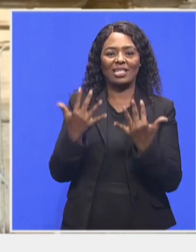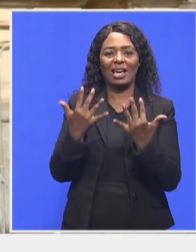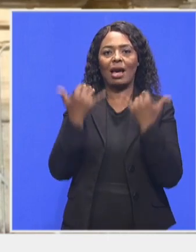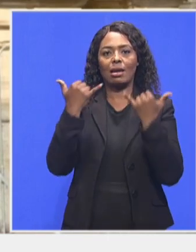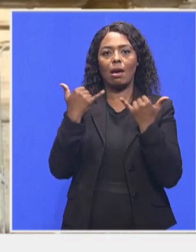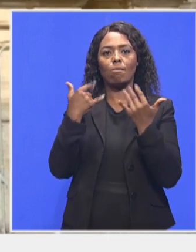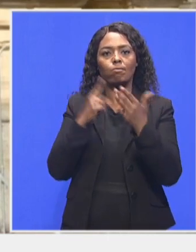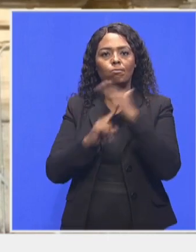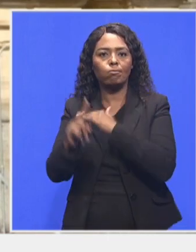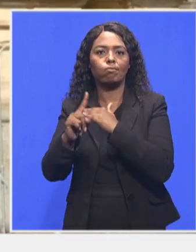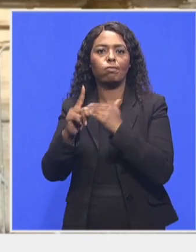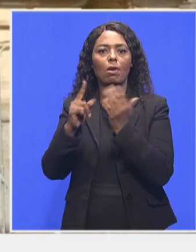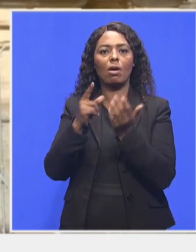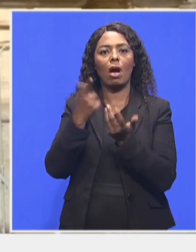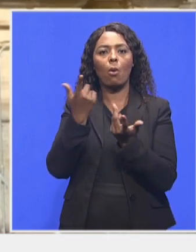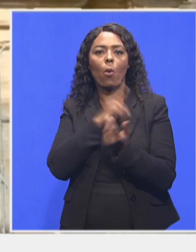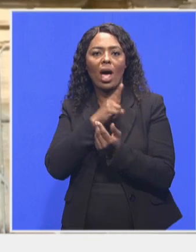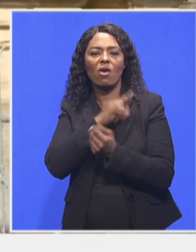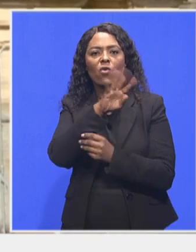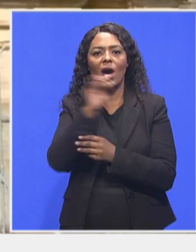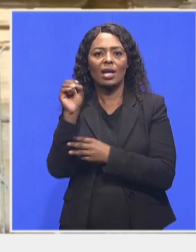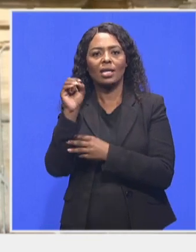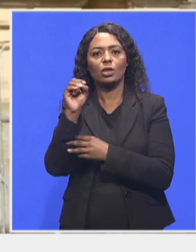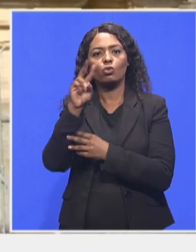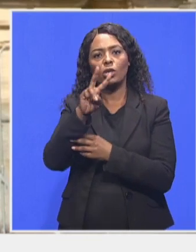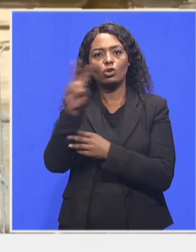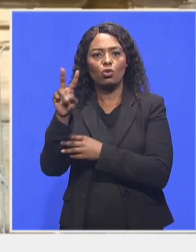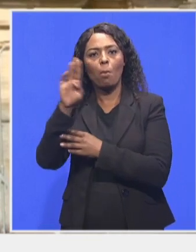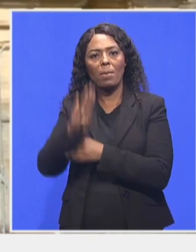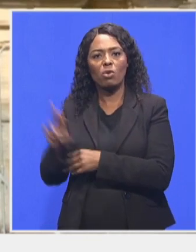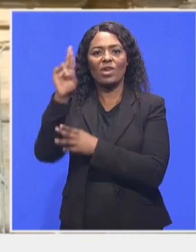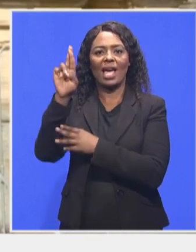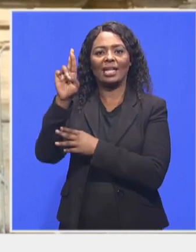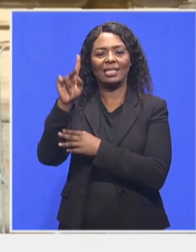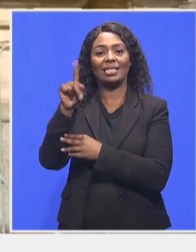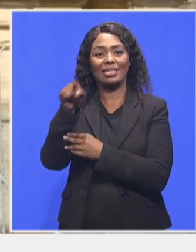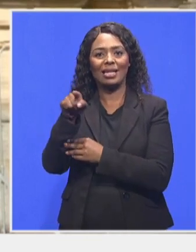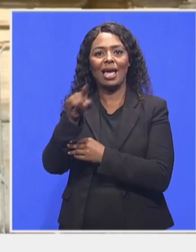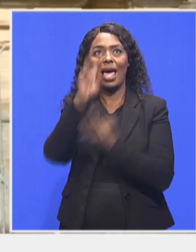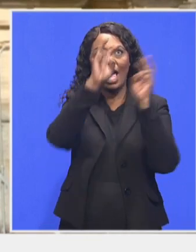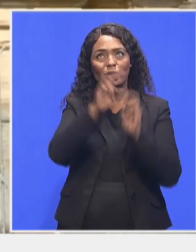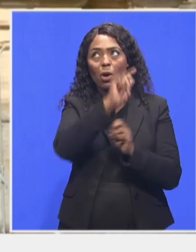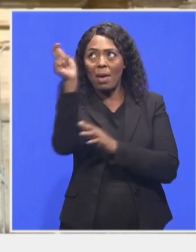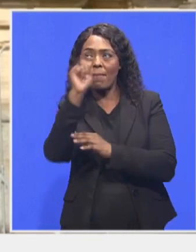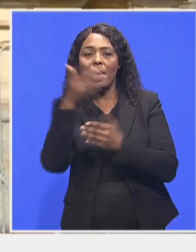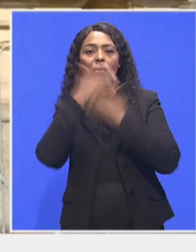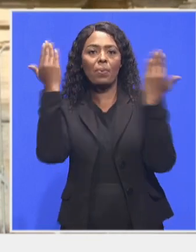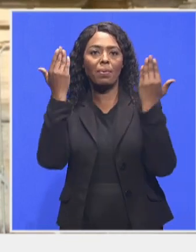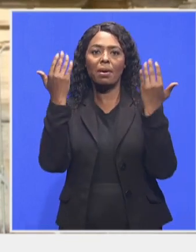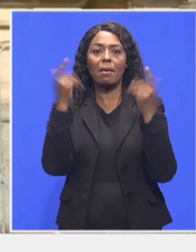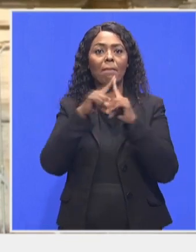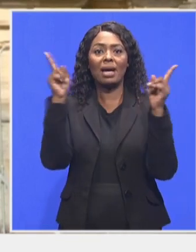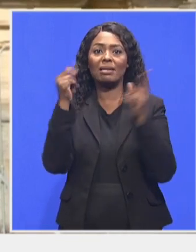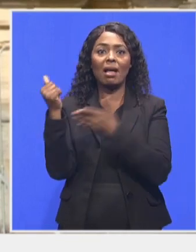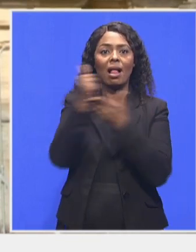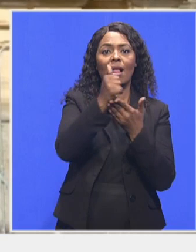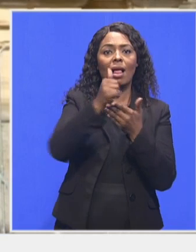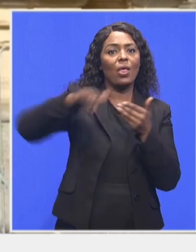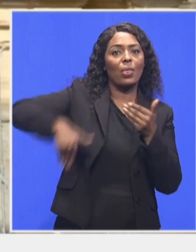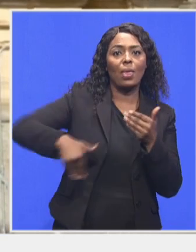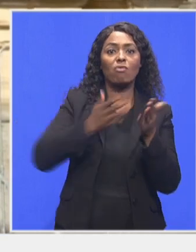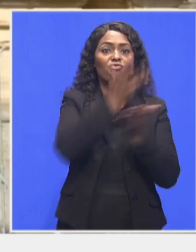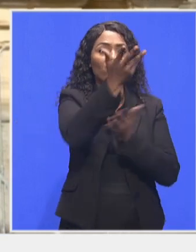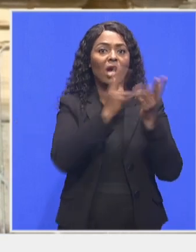to creditors of the 422 billion rand that Eskom currently owes. They haven't really gone out and had discussions with